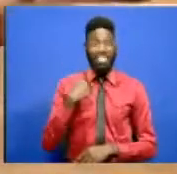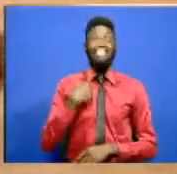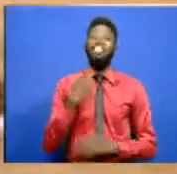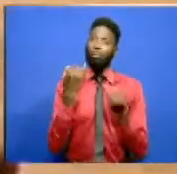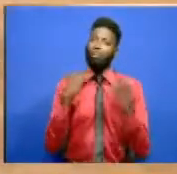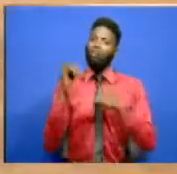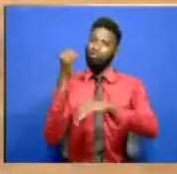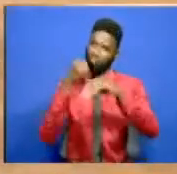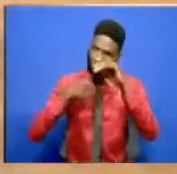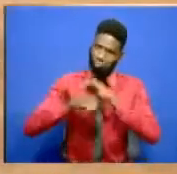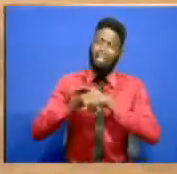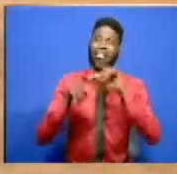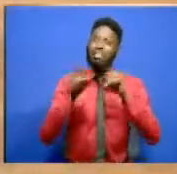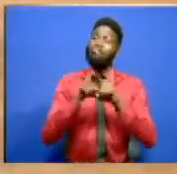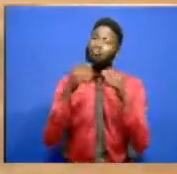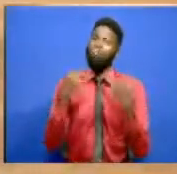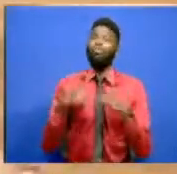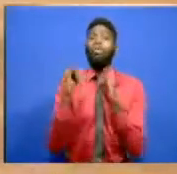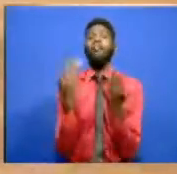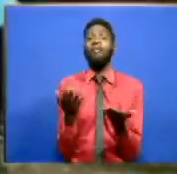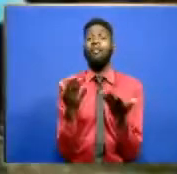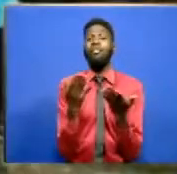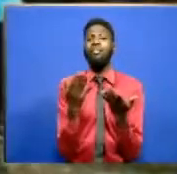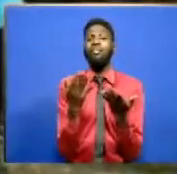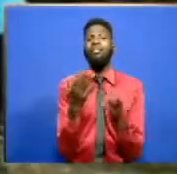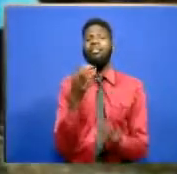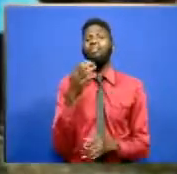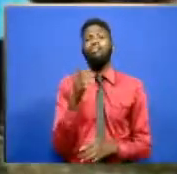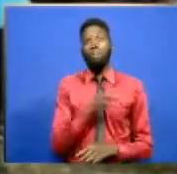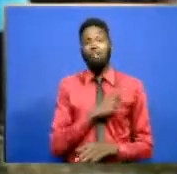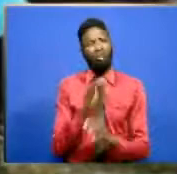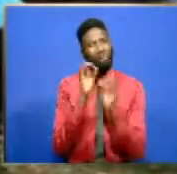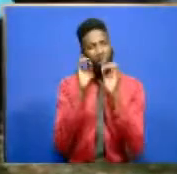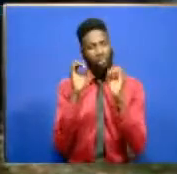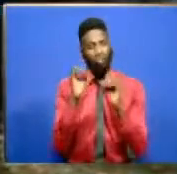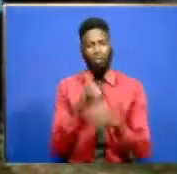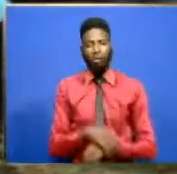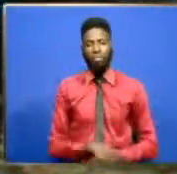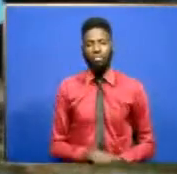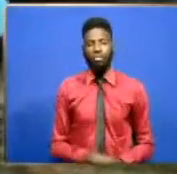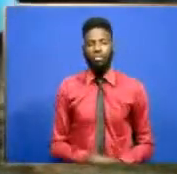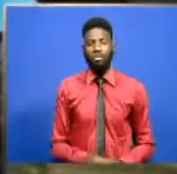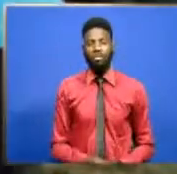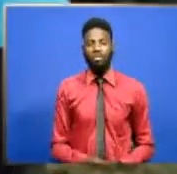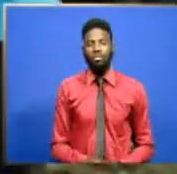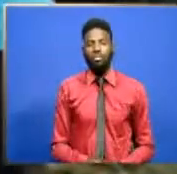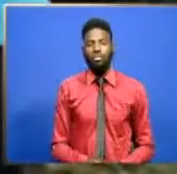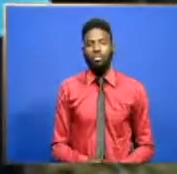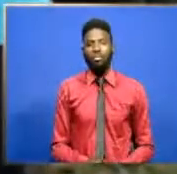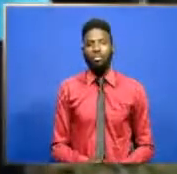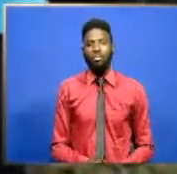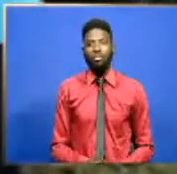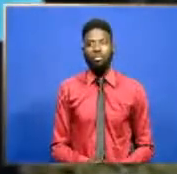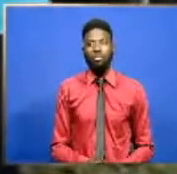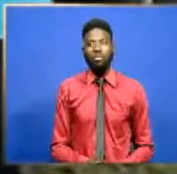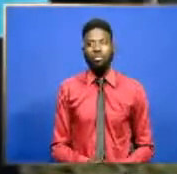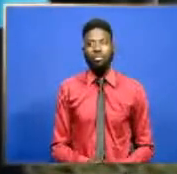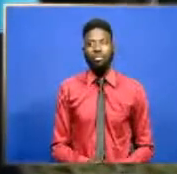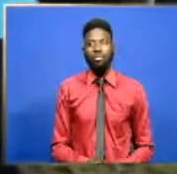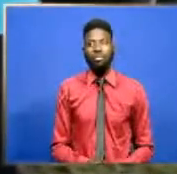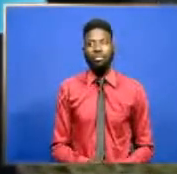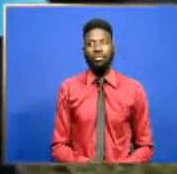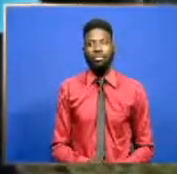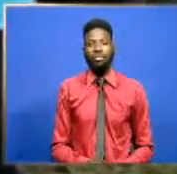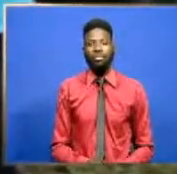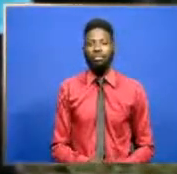muweke shingo yenu mahali. Msiogope mtu yeyote. Ayudhi firirida firirida, ayudhi firirida